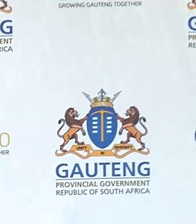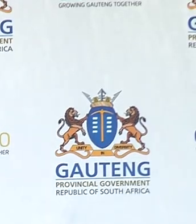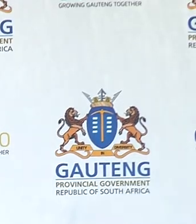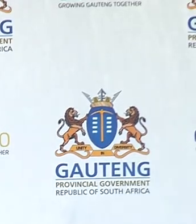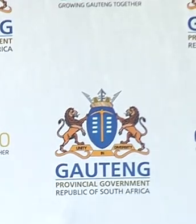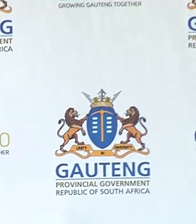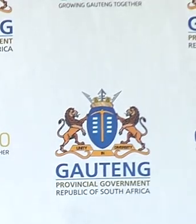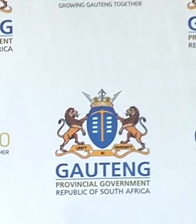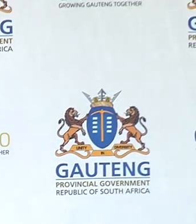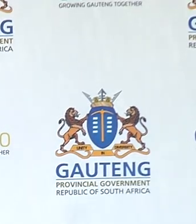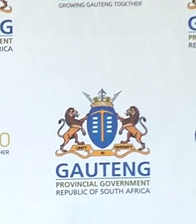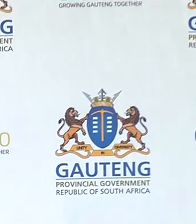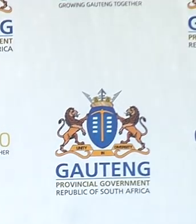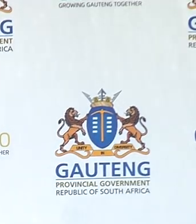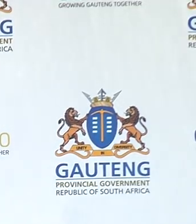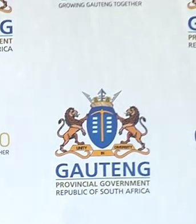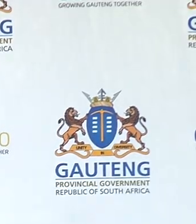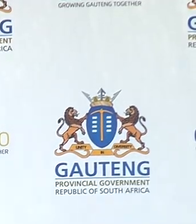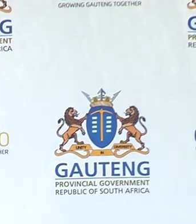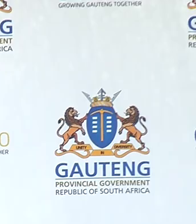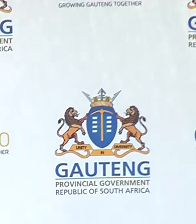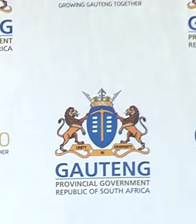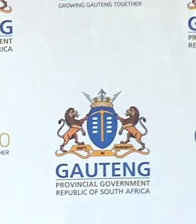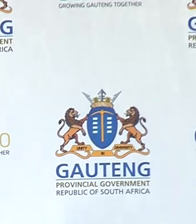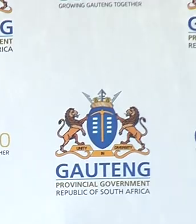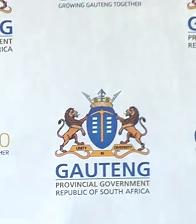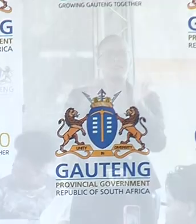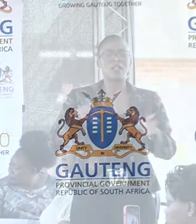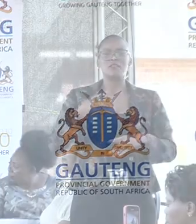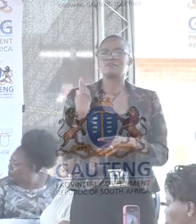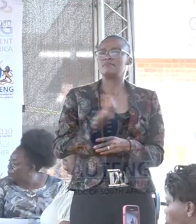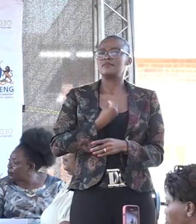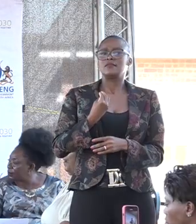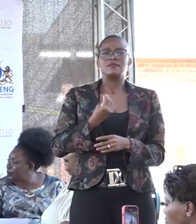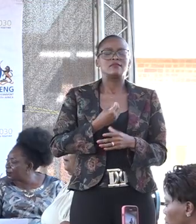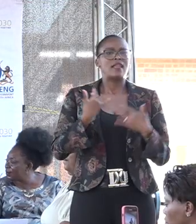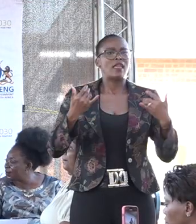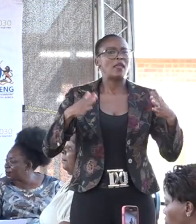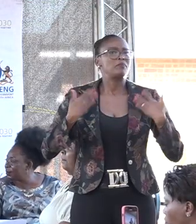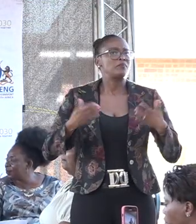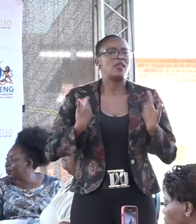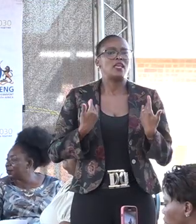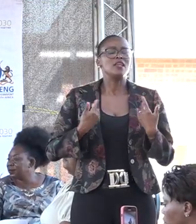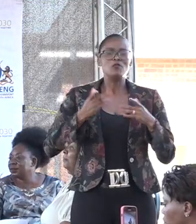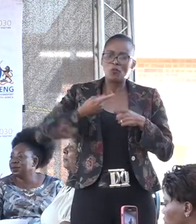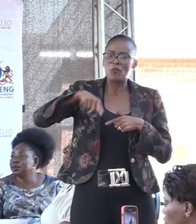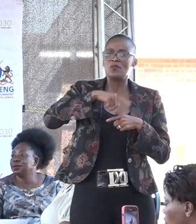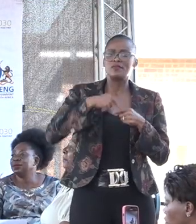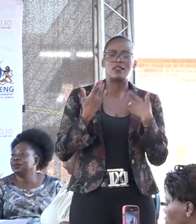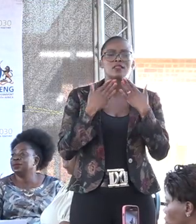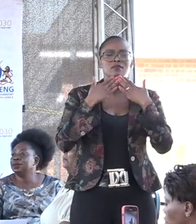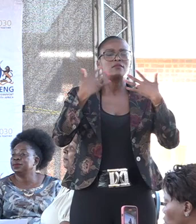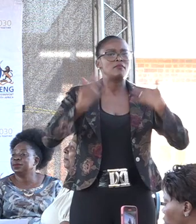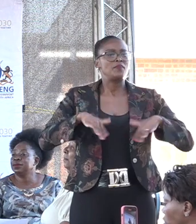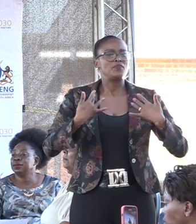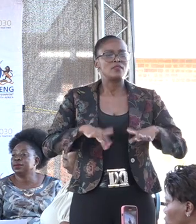Honorable Premier, the learners are very happy. And siyababongela namhlanje